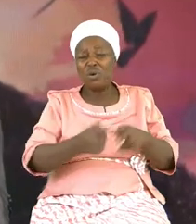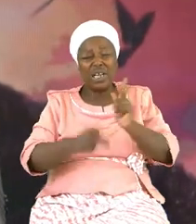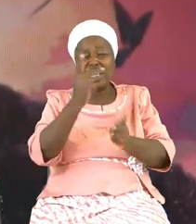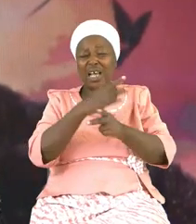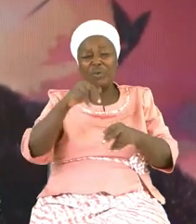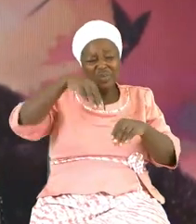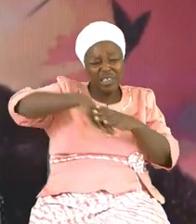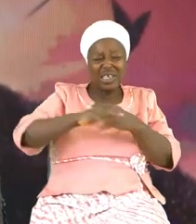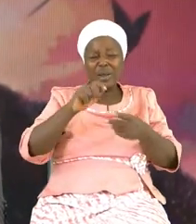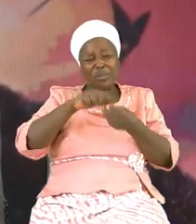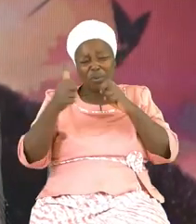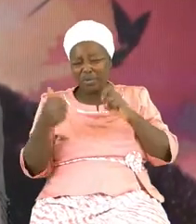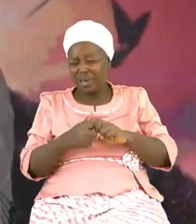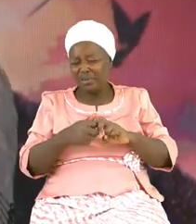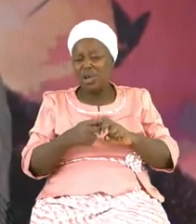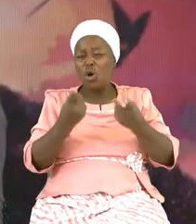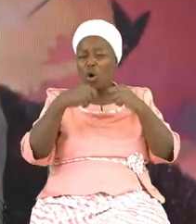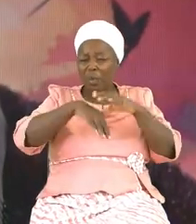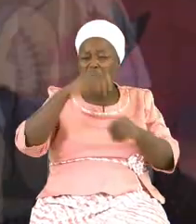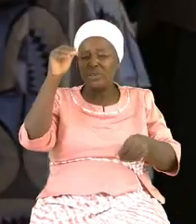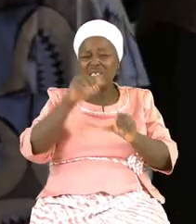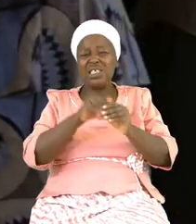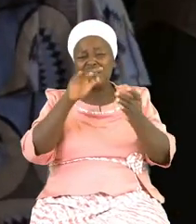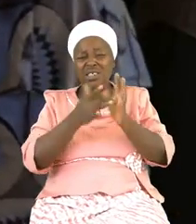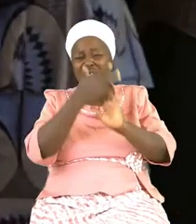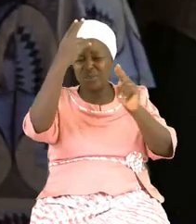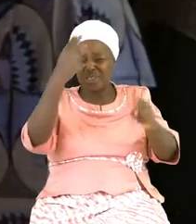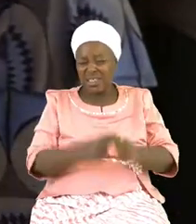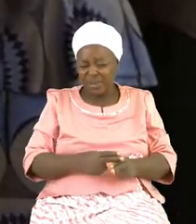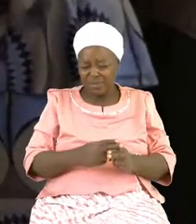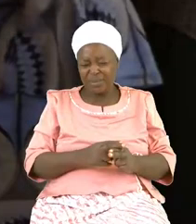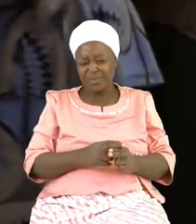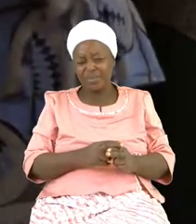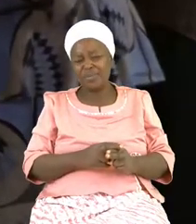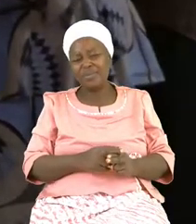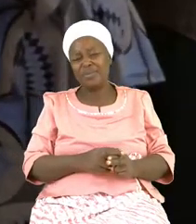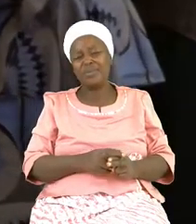problem, come out in Jesus' name.